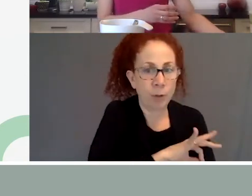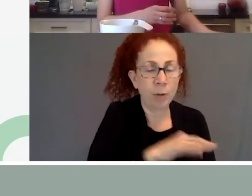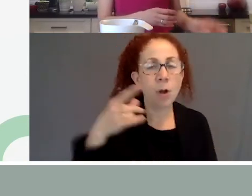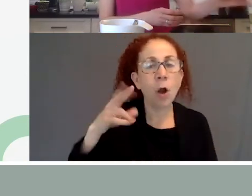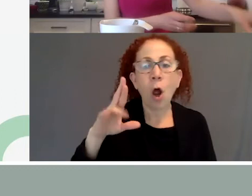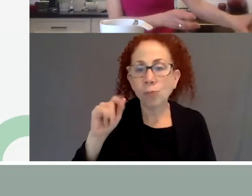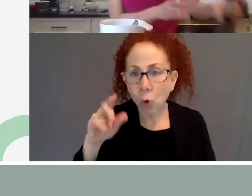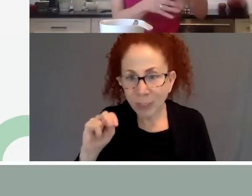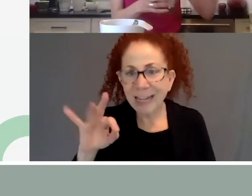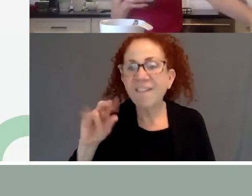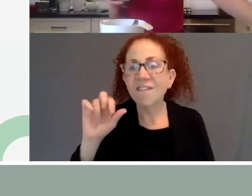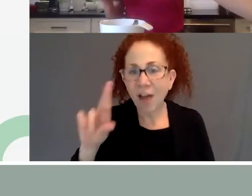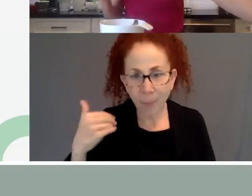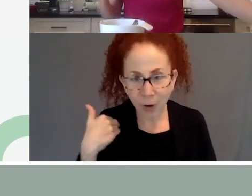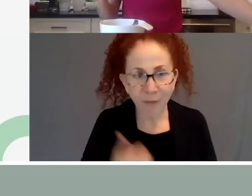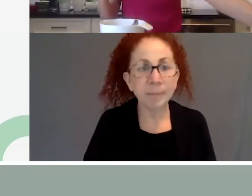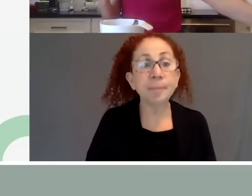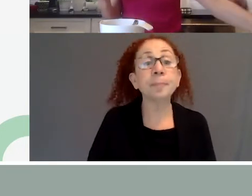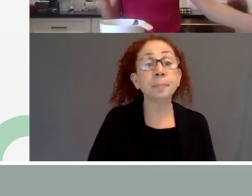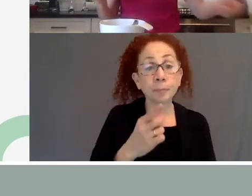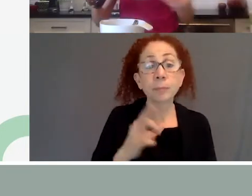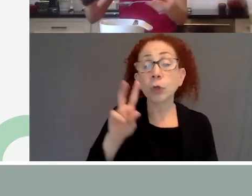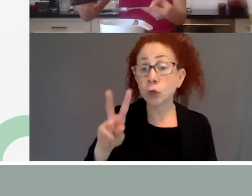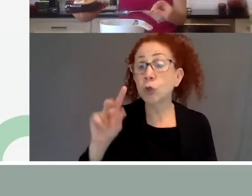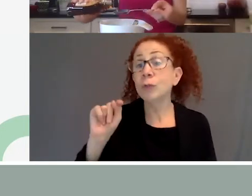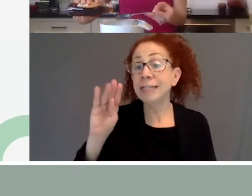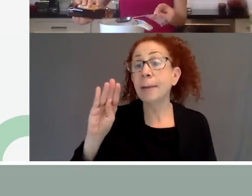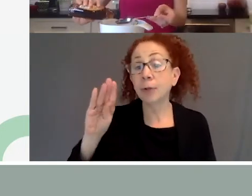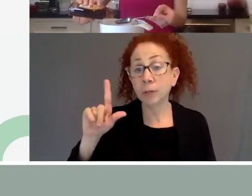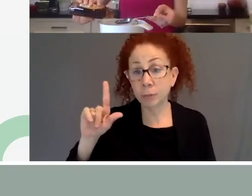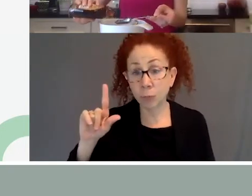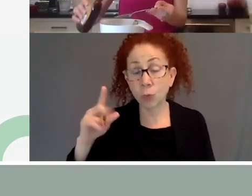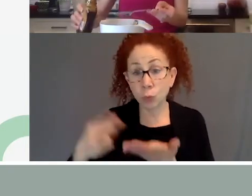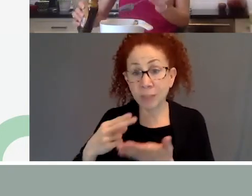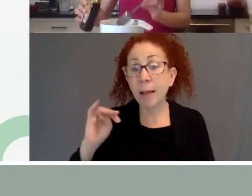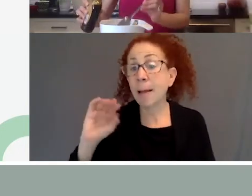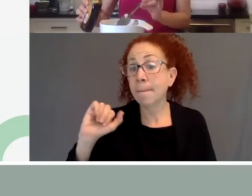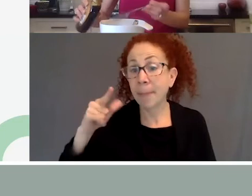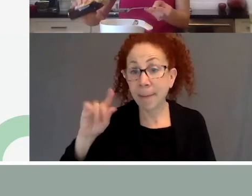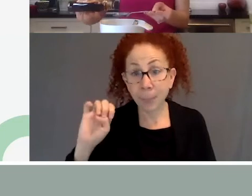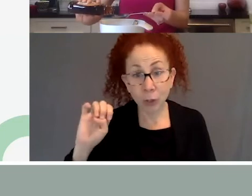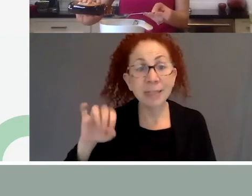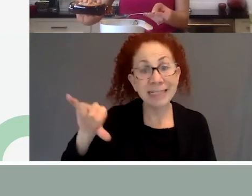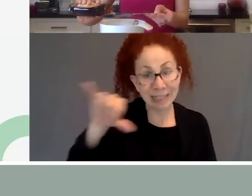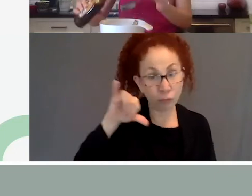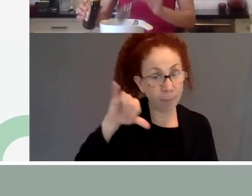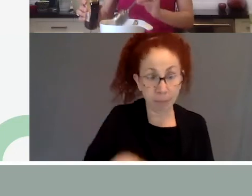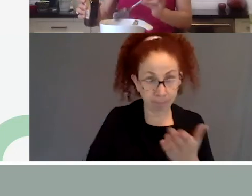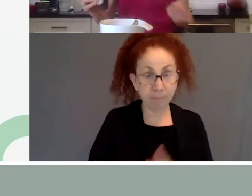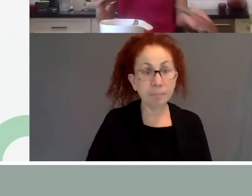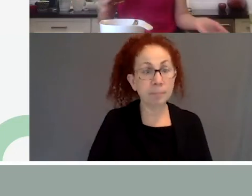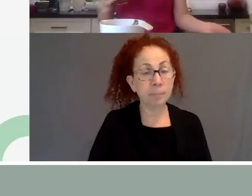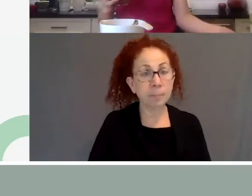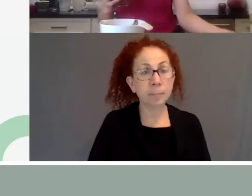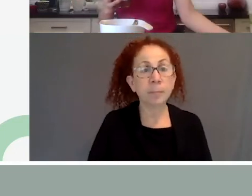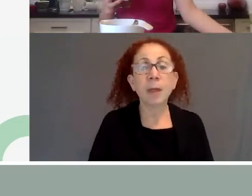protein, there's fiber. We're gonna do about 2 tablespoons of maple syrup, and you're gonna put that right in here.